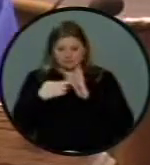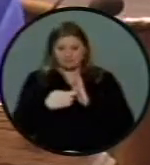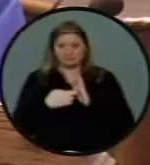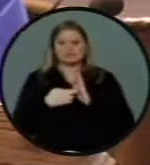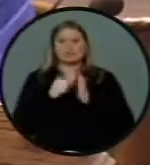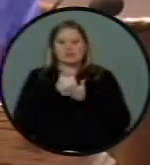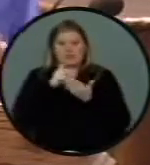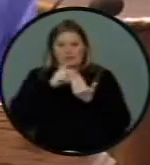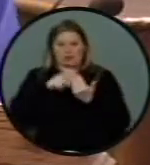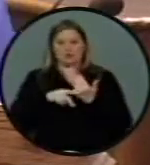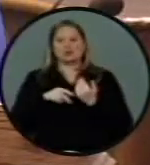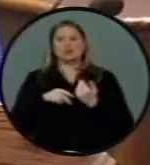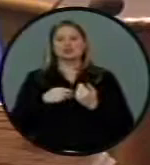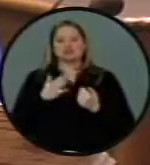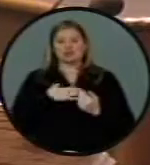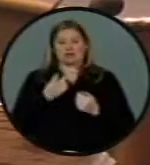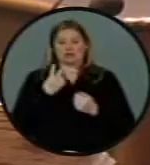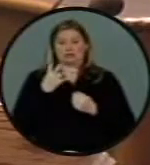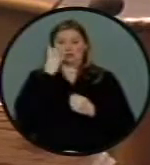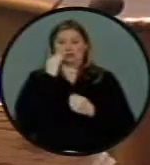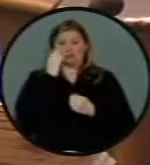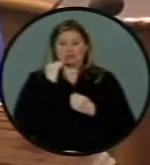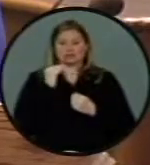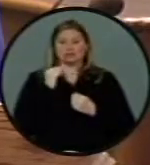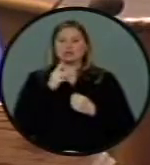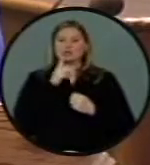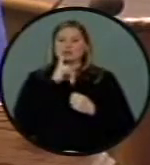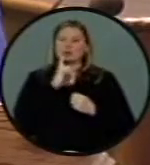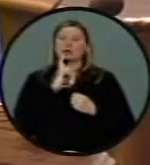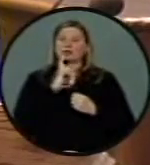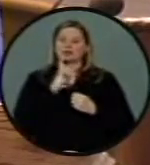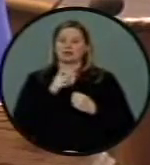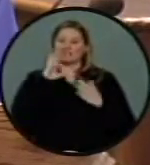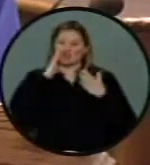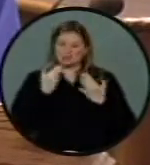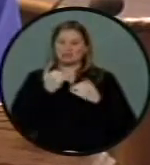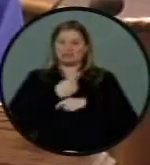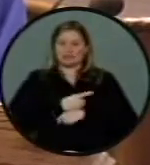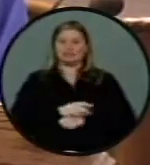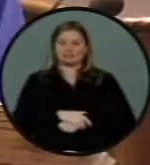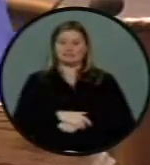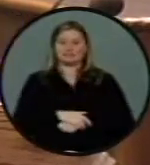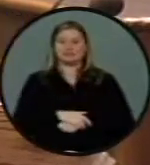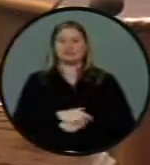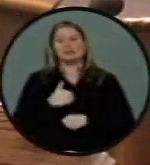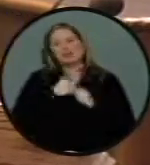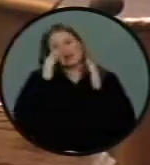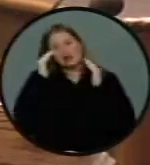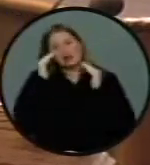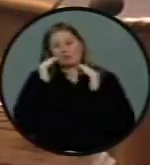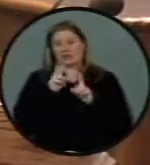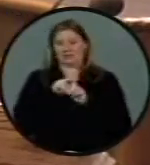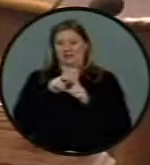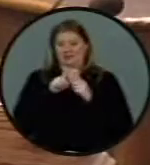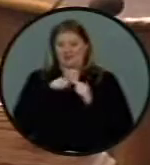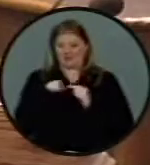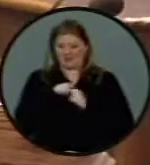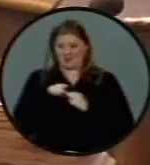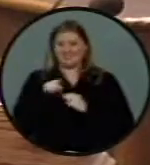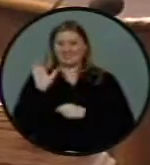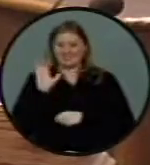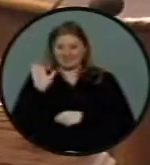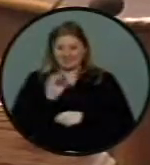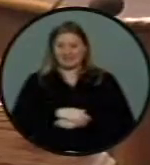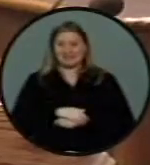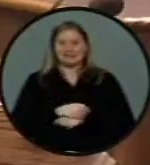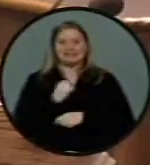watershed program. And so those 2 sets of experiences are really the main set of things that I'm drawing from in my presentation. I hope that they apply. To